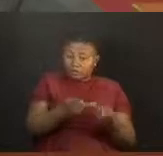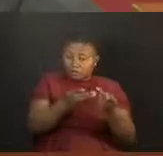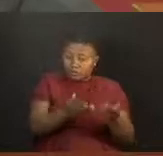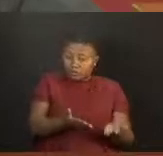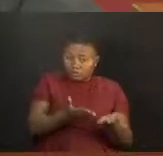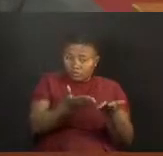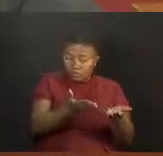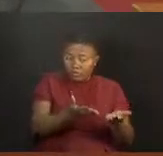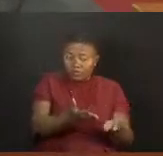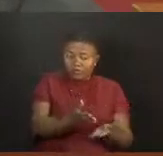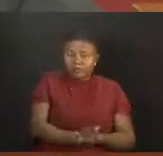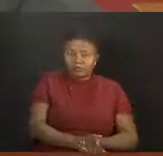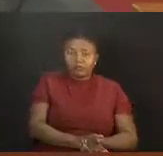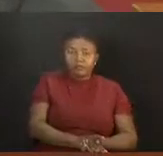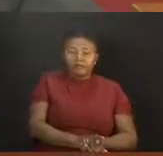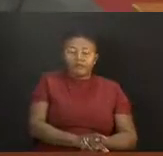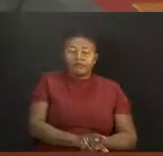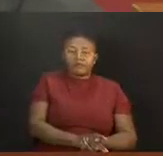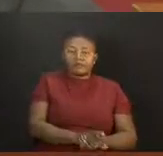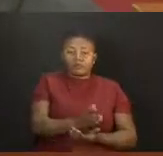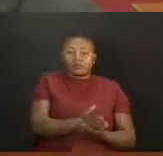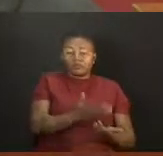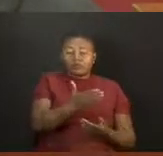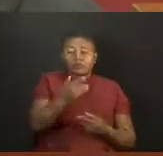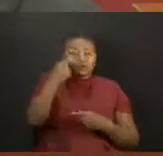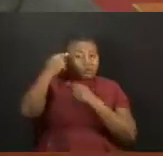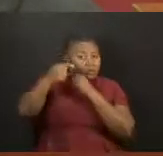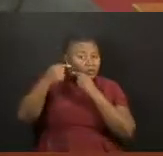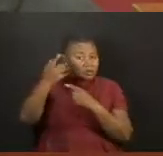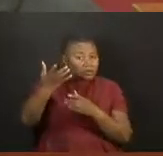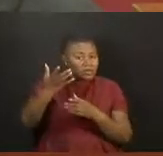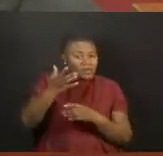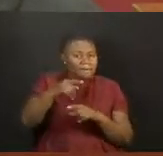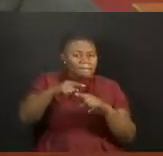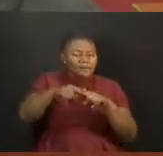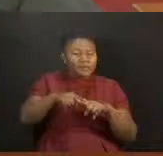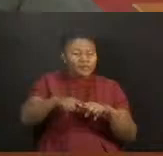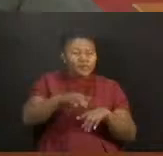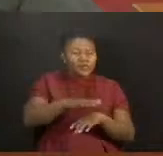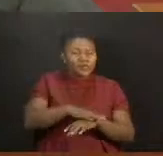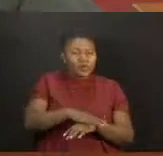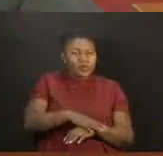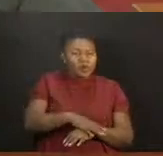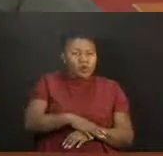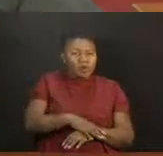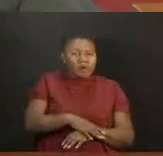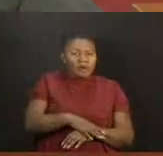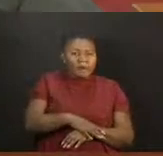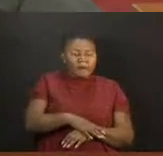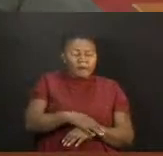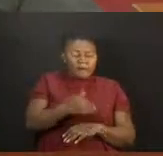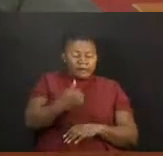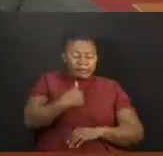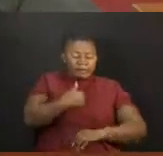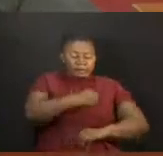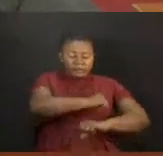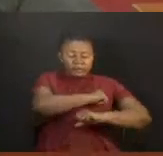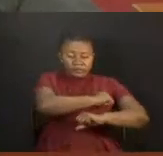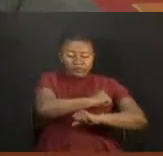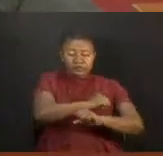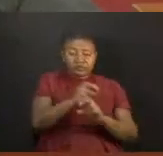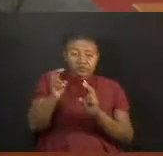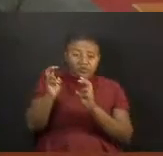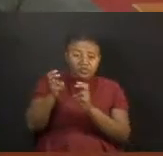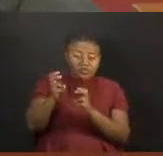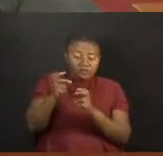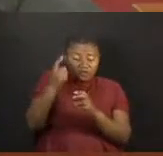the issues that were considered was the fact that there are security issues of the total